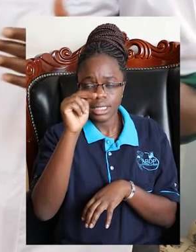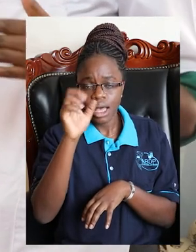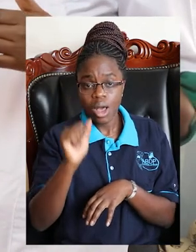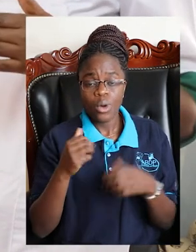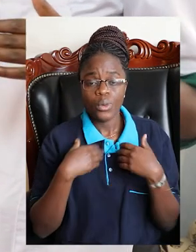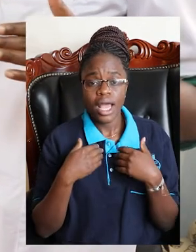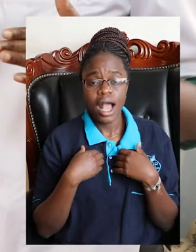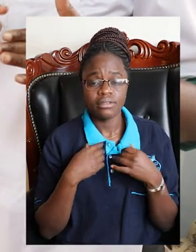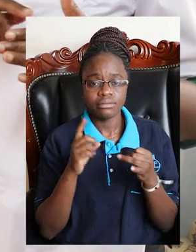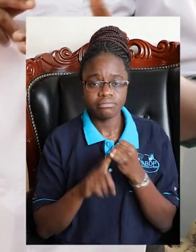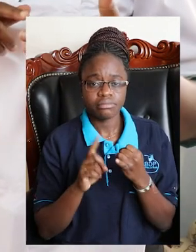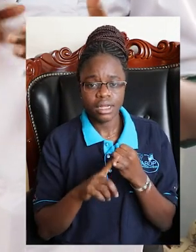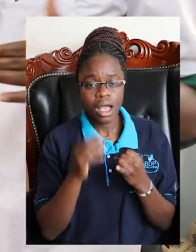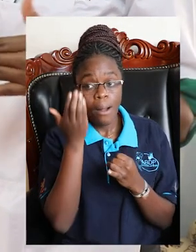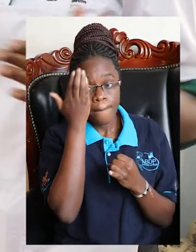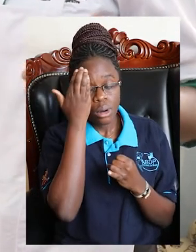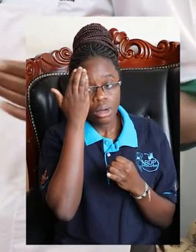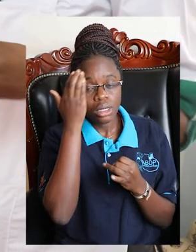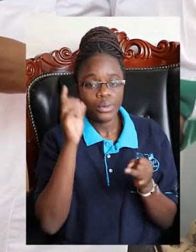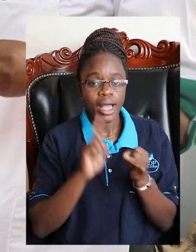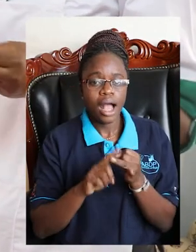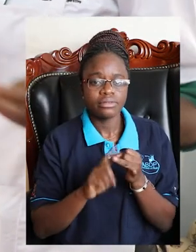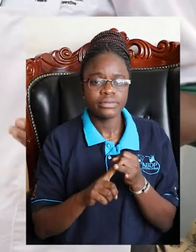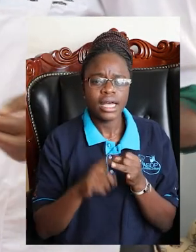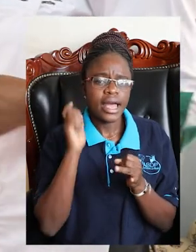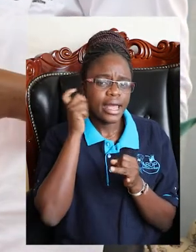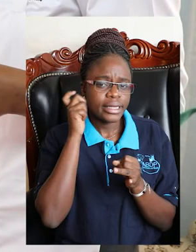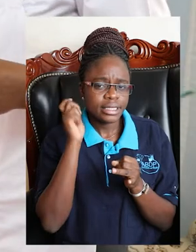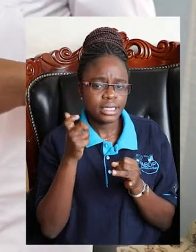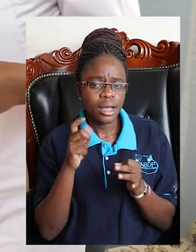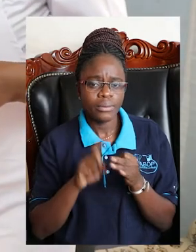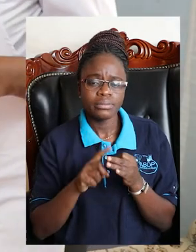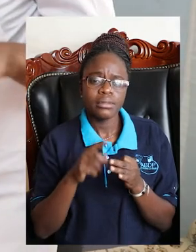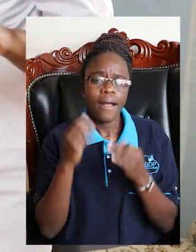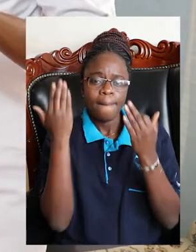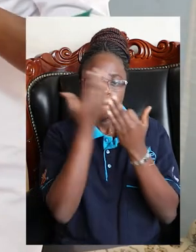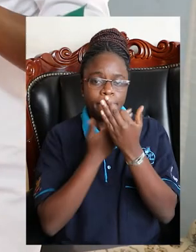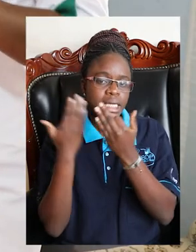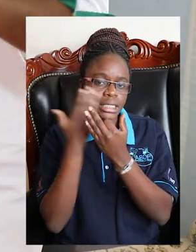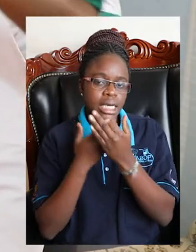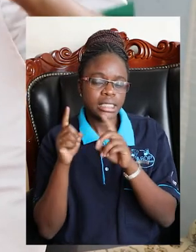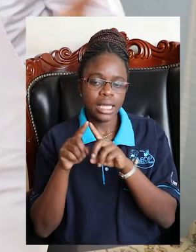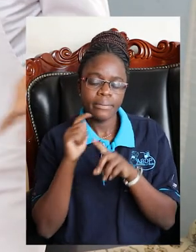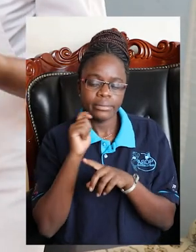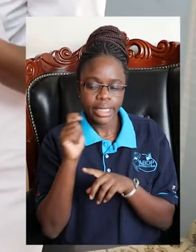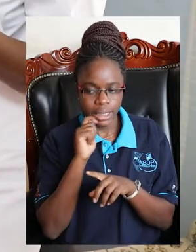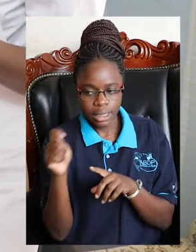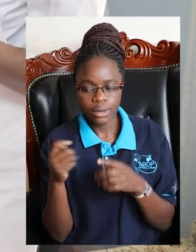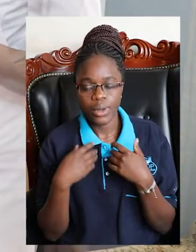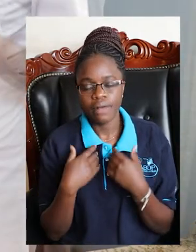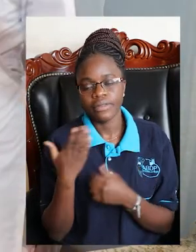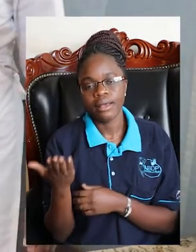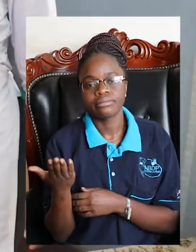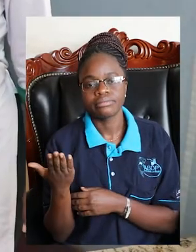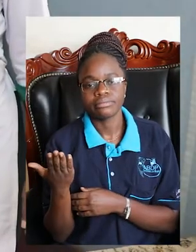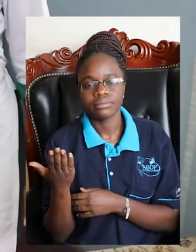chicken, we have pork, we have lamb, and we have eggs. All those we call them proteins, are in the category of proteins.